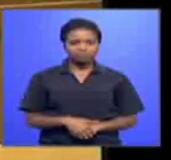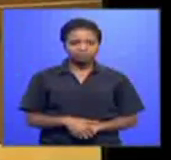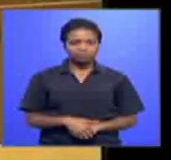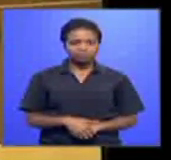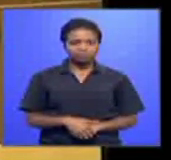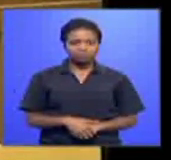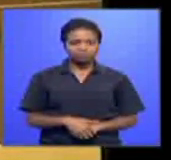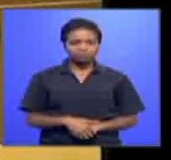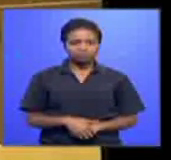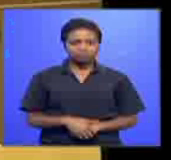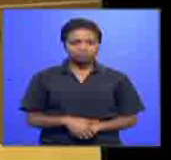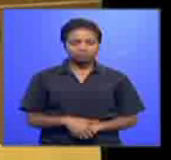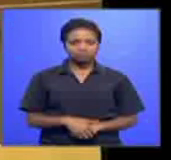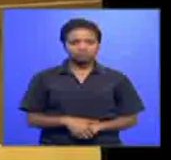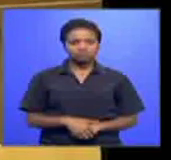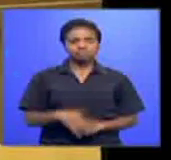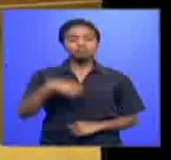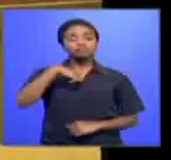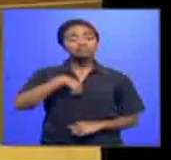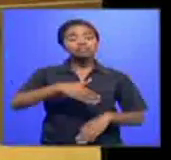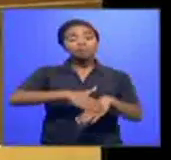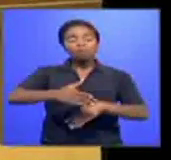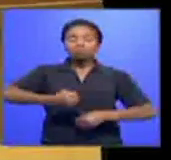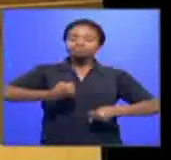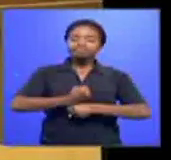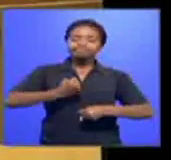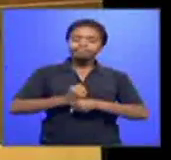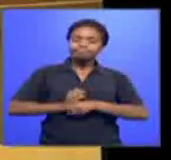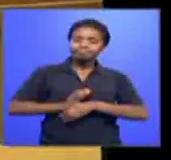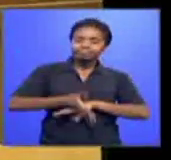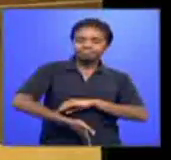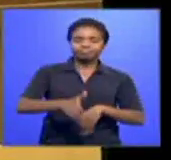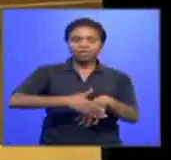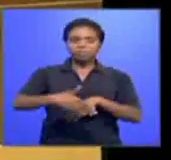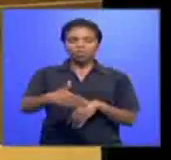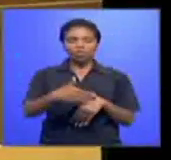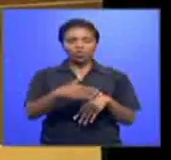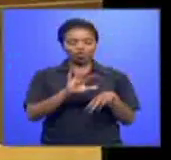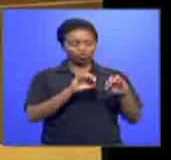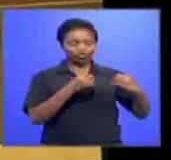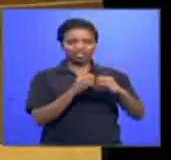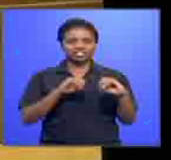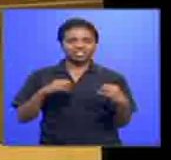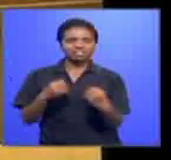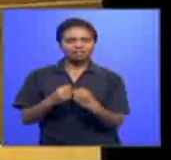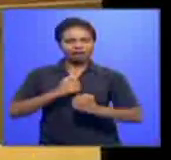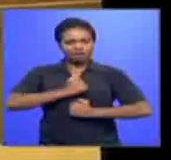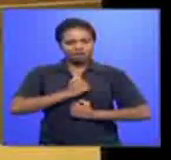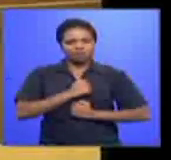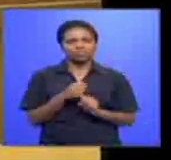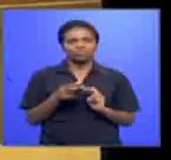We'll continue to work for a stronger and more effective organization of our union.